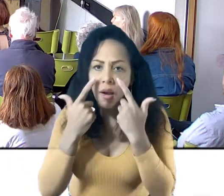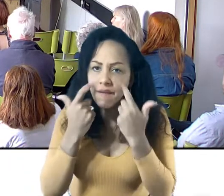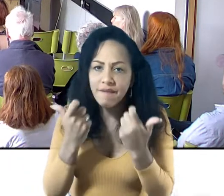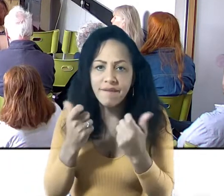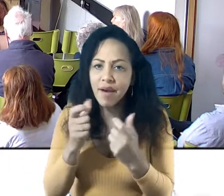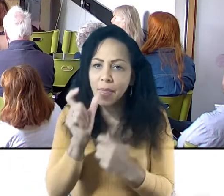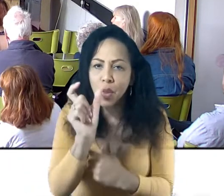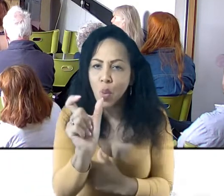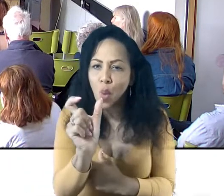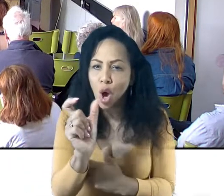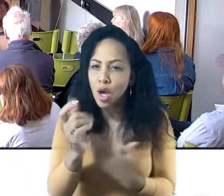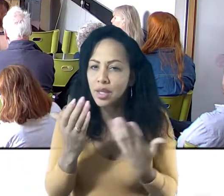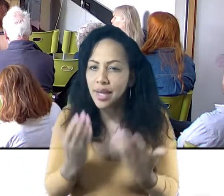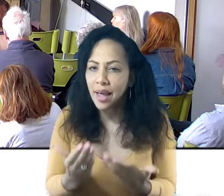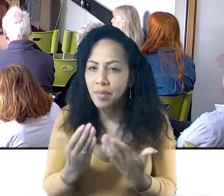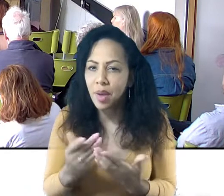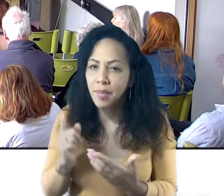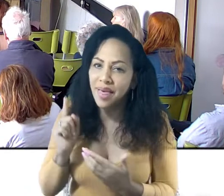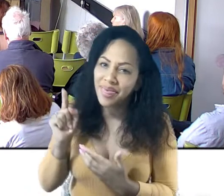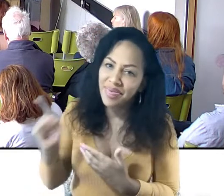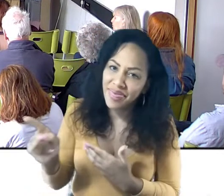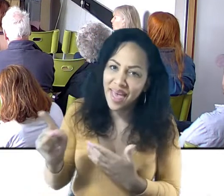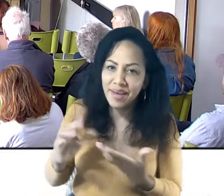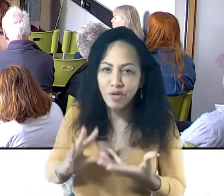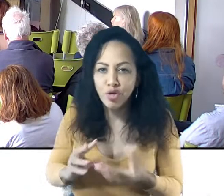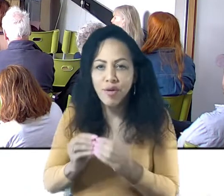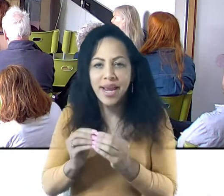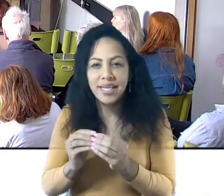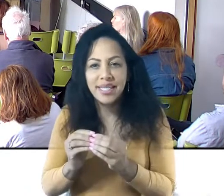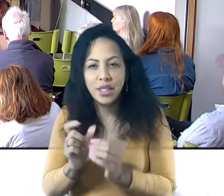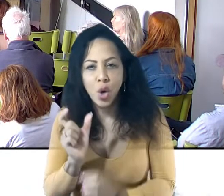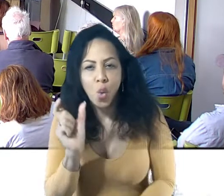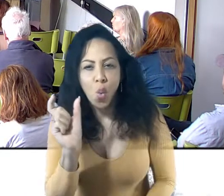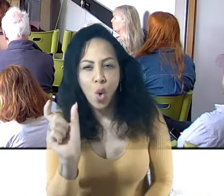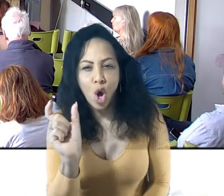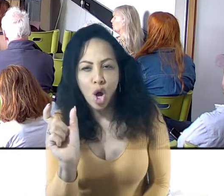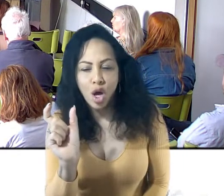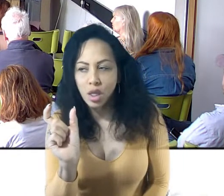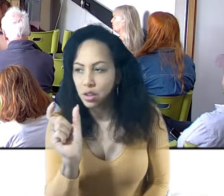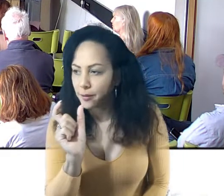created a word. They really focus on